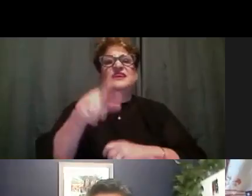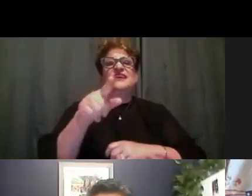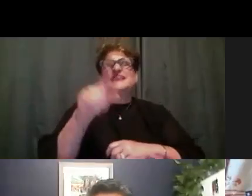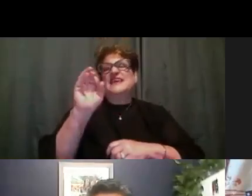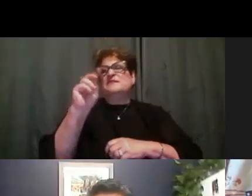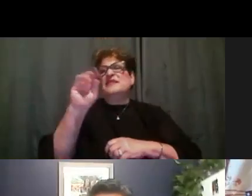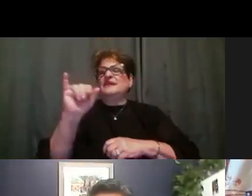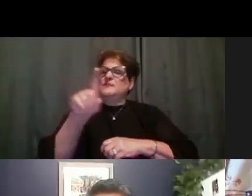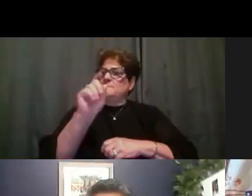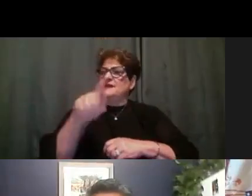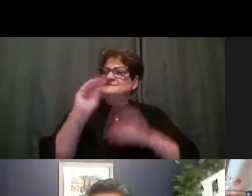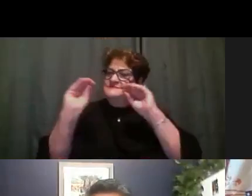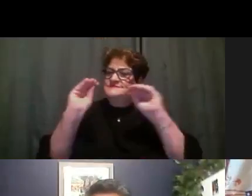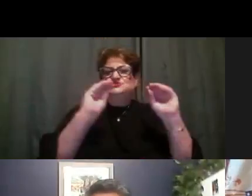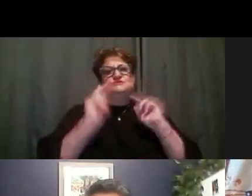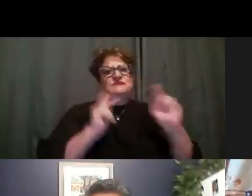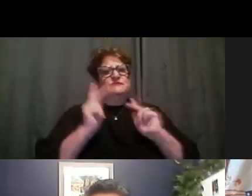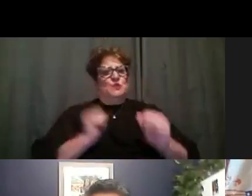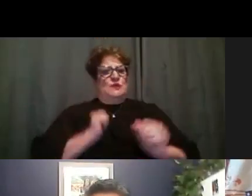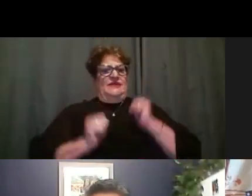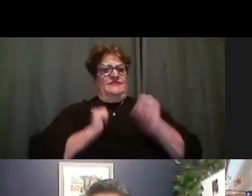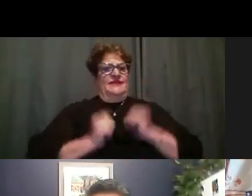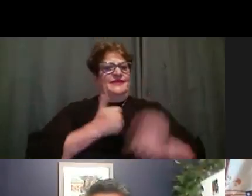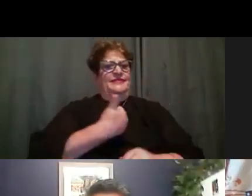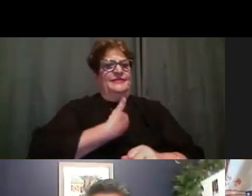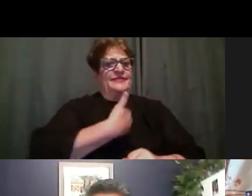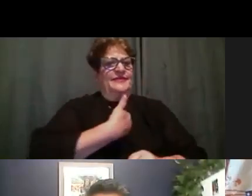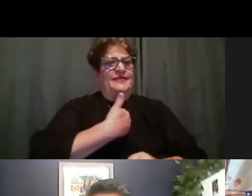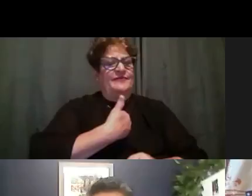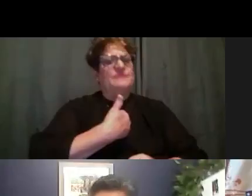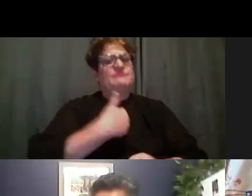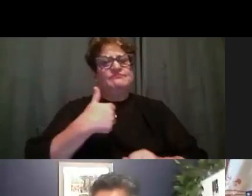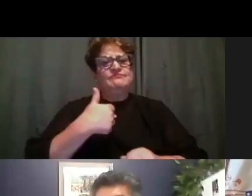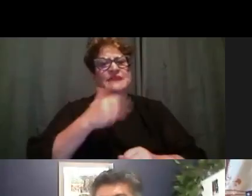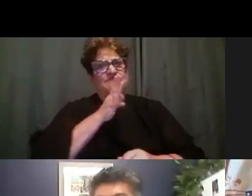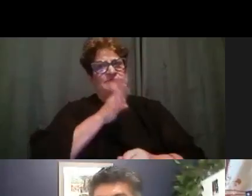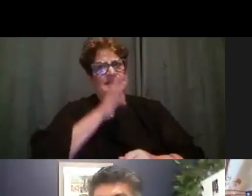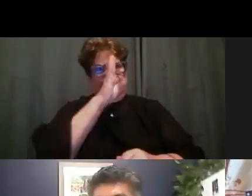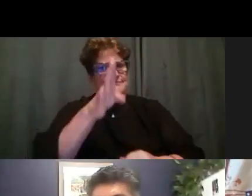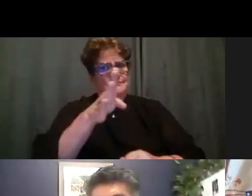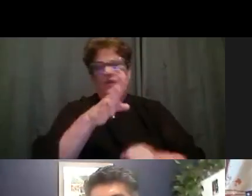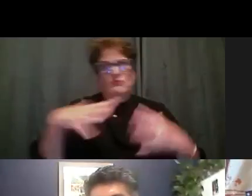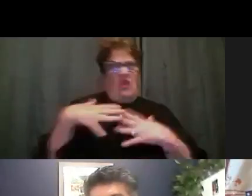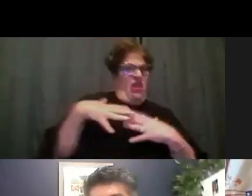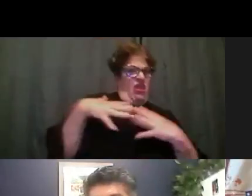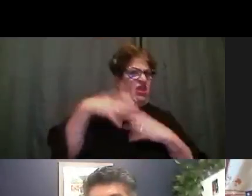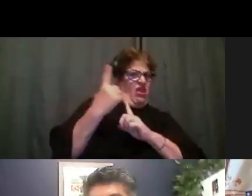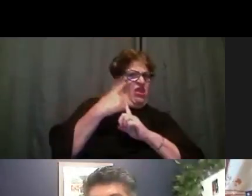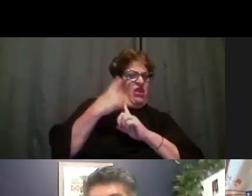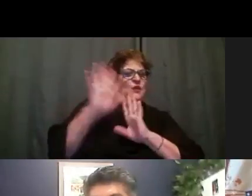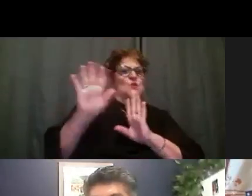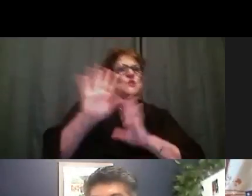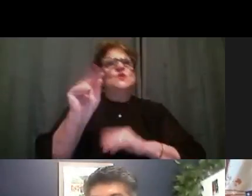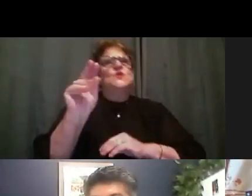for themselves and to learn to speak up and not be afraid. We need to be teaching this to young children as